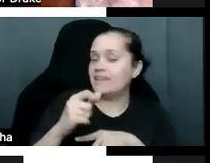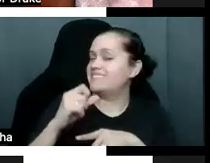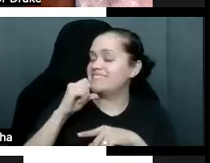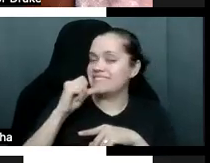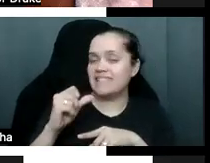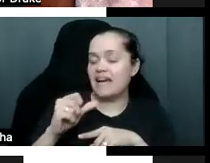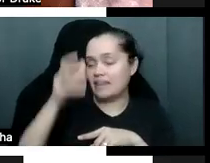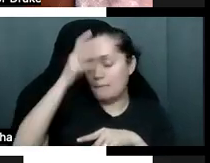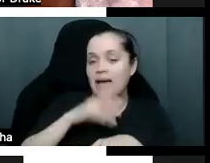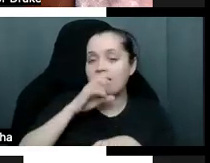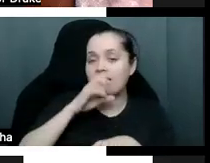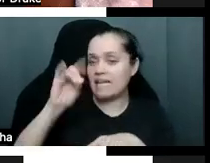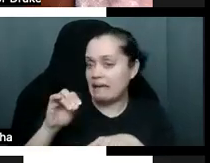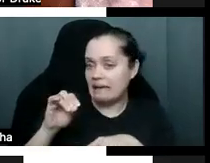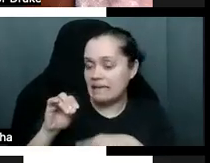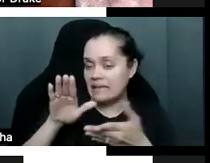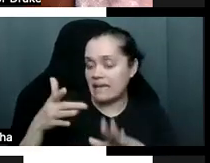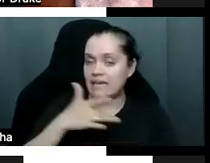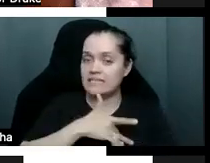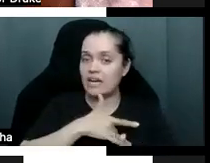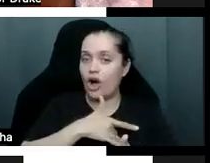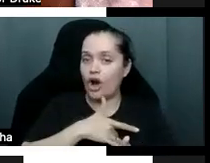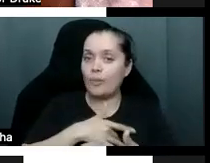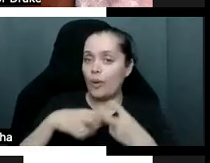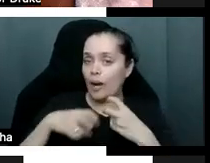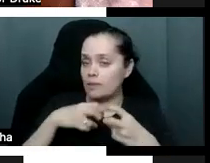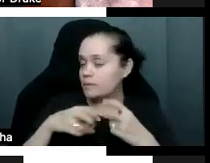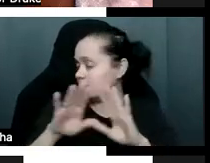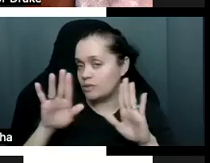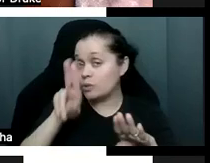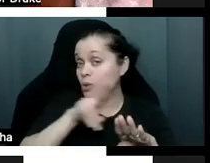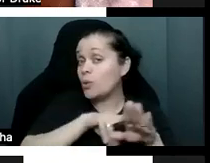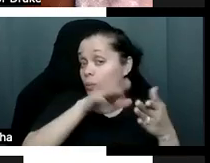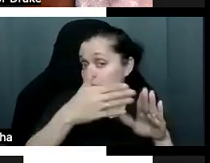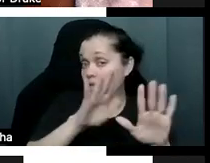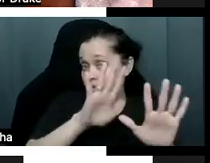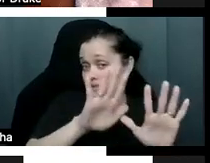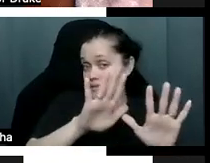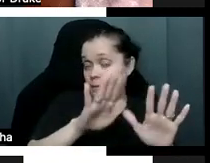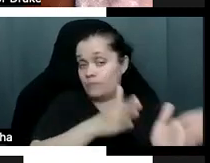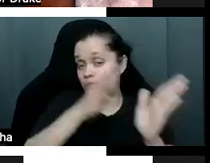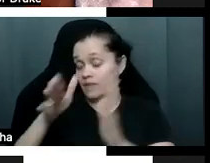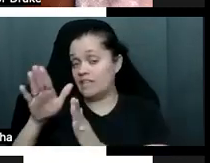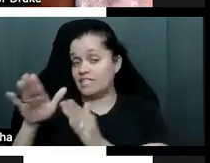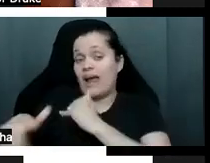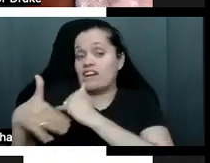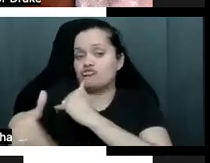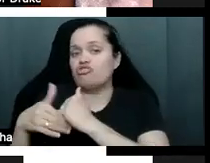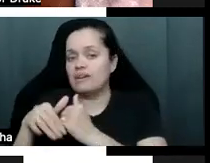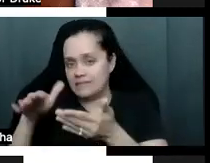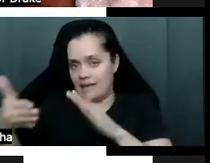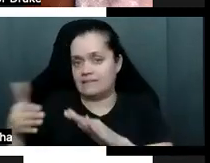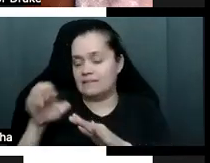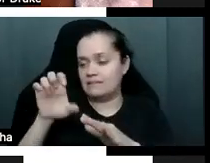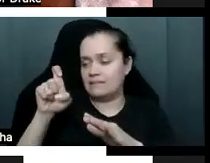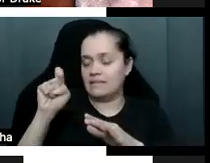80-year-old man who died because of heart disease, right? Those are normal deaths. These are excess deaths because